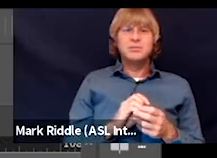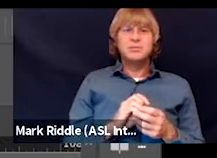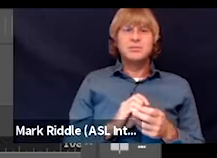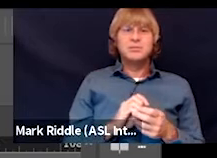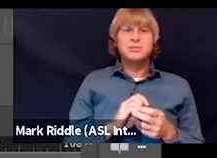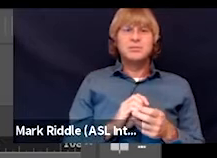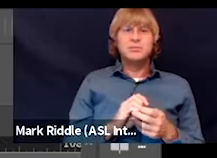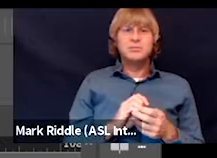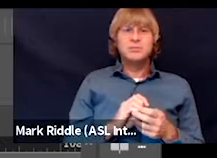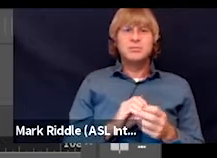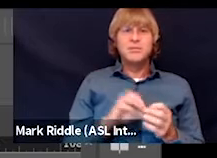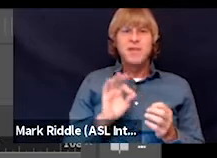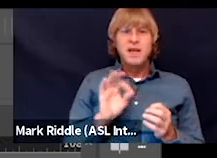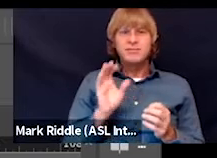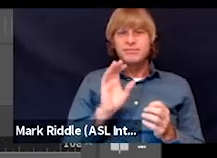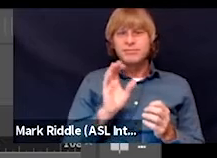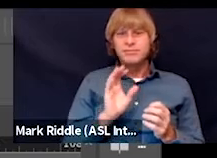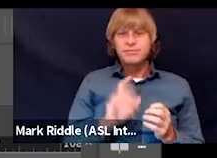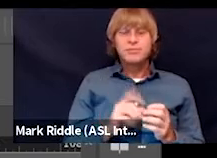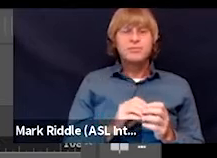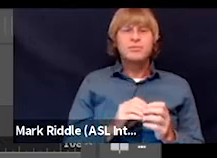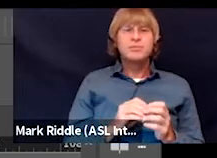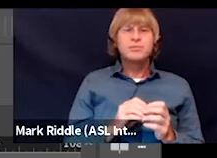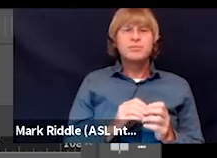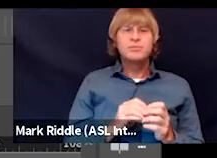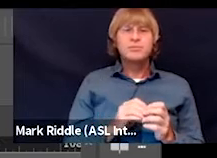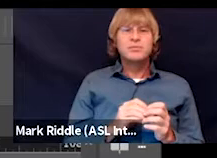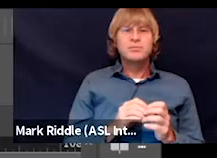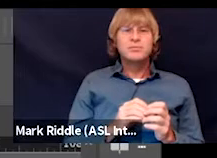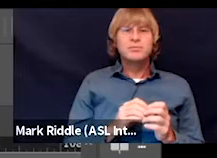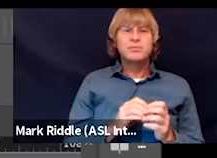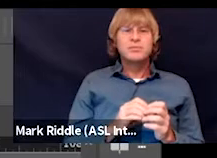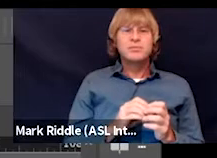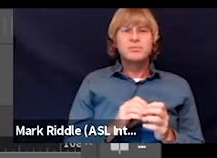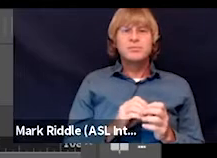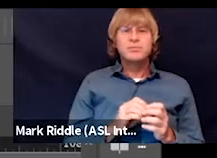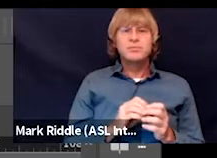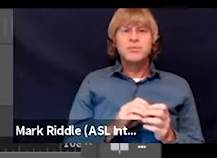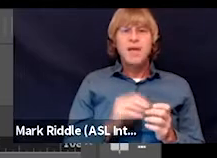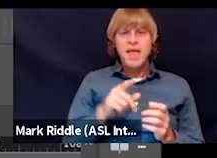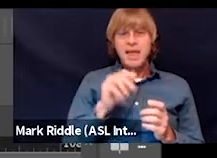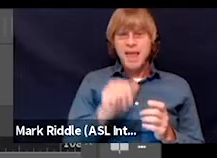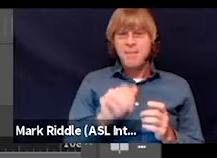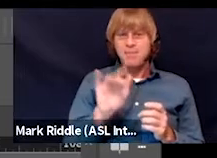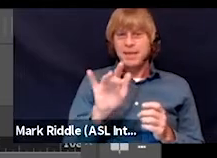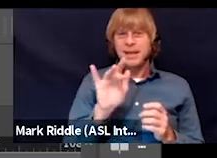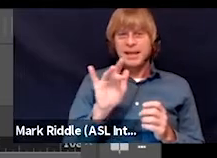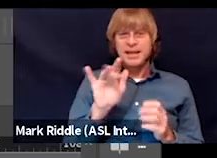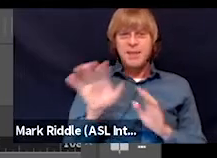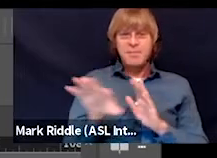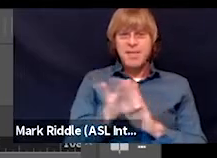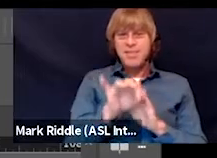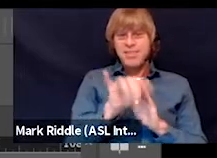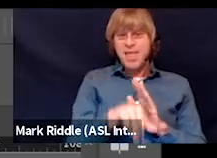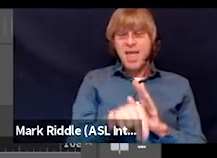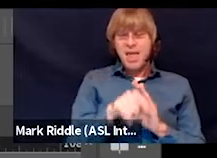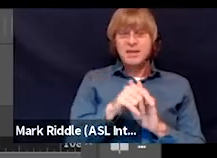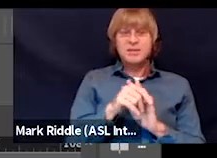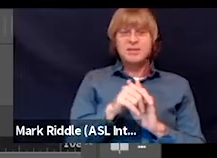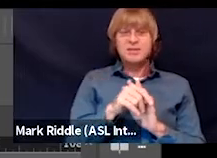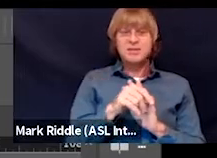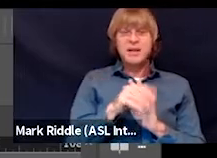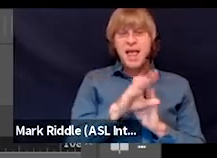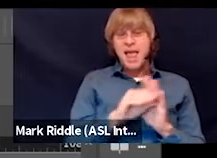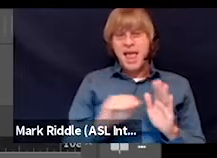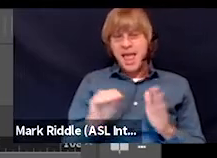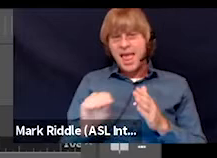Let me find them, Bedoni ornaments. There we go. And I could pick that and add